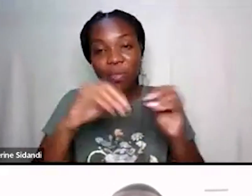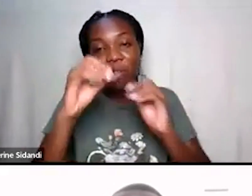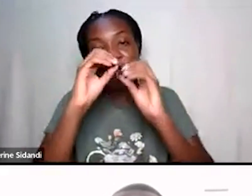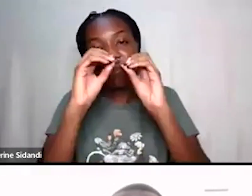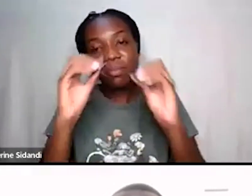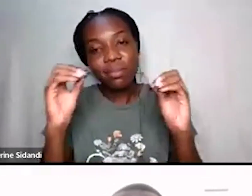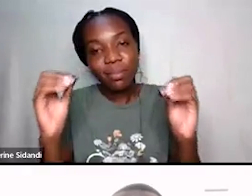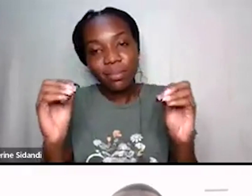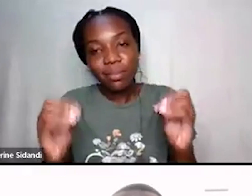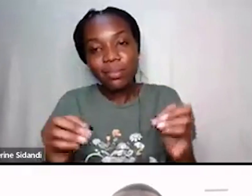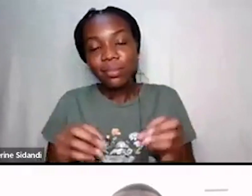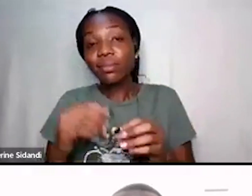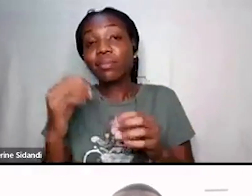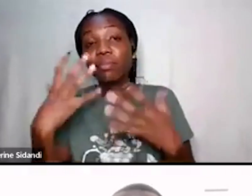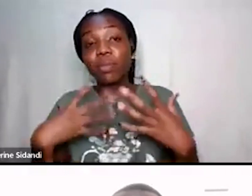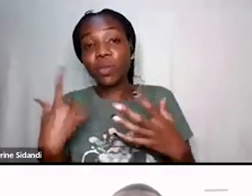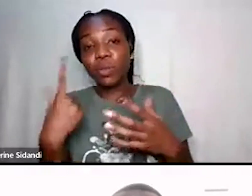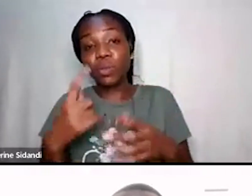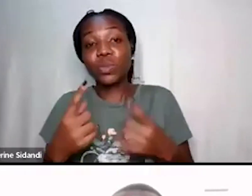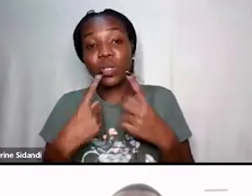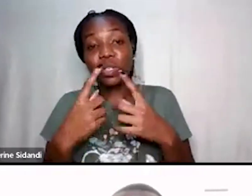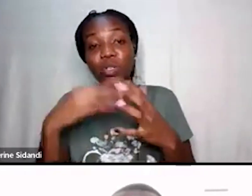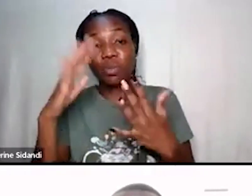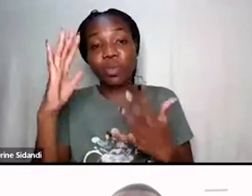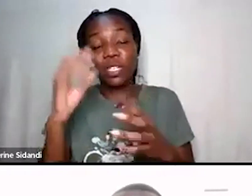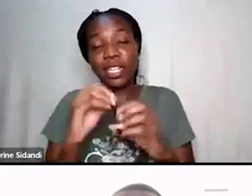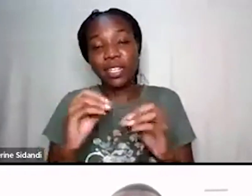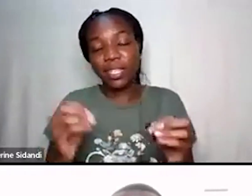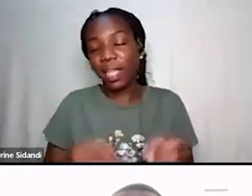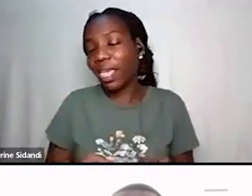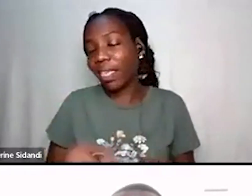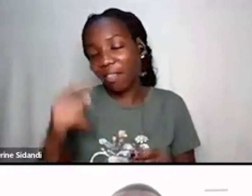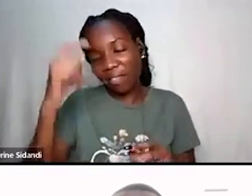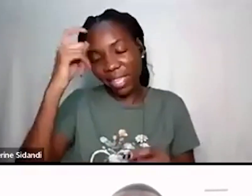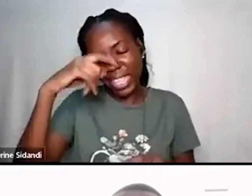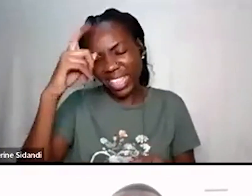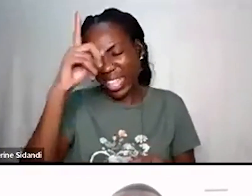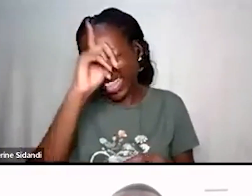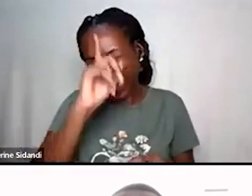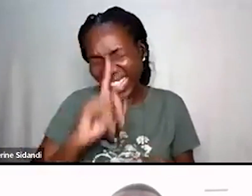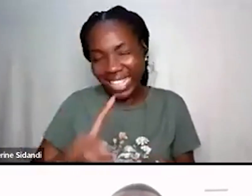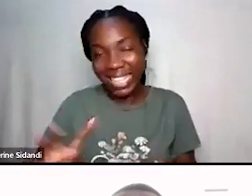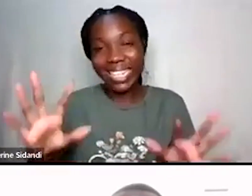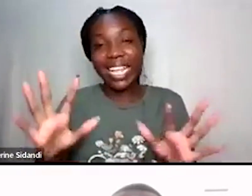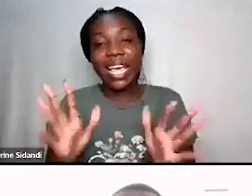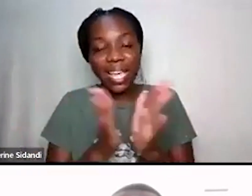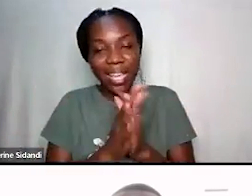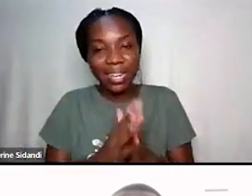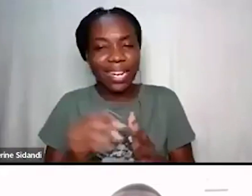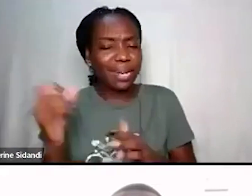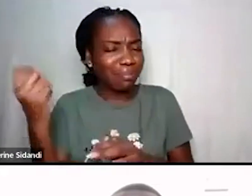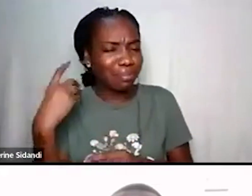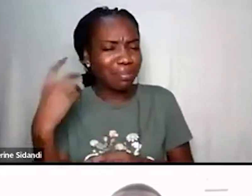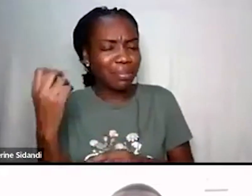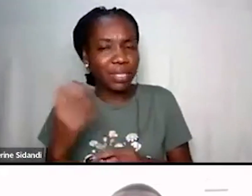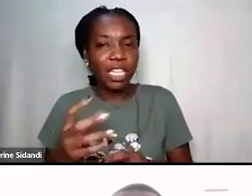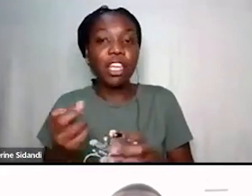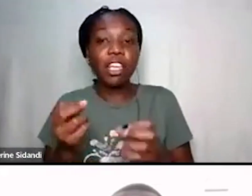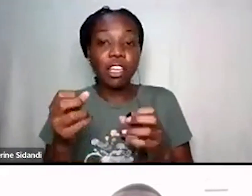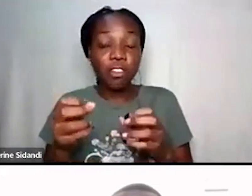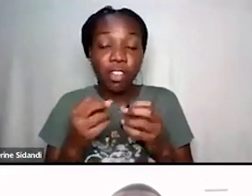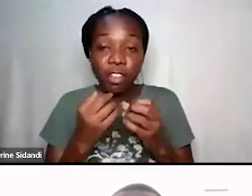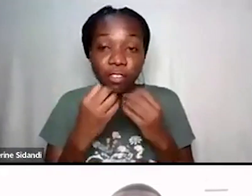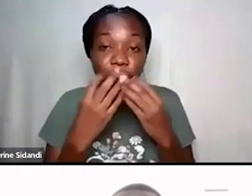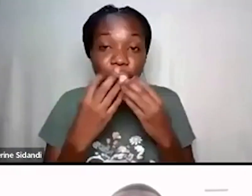me tell you, they are very keen to detail. They are very good listeners. They will pick a lot of information. So even if there